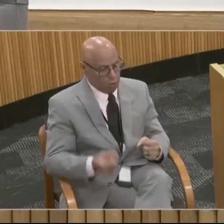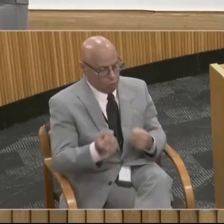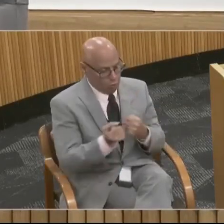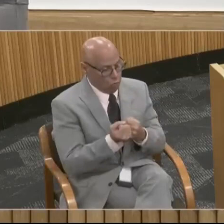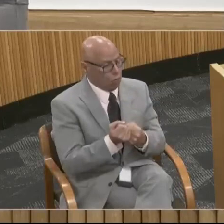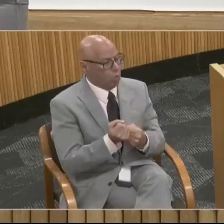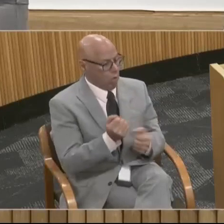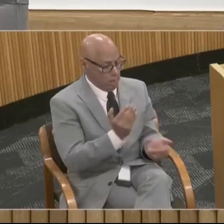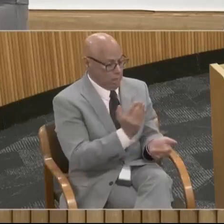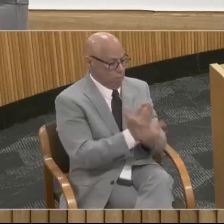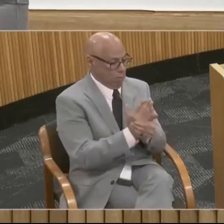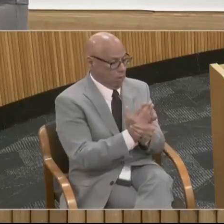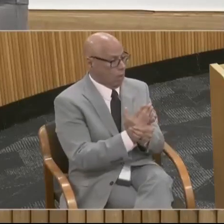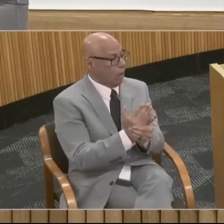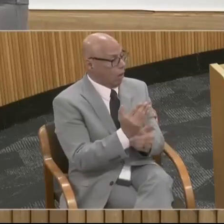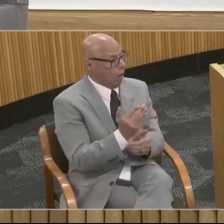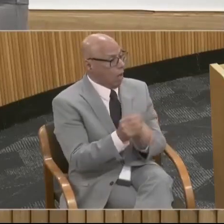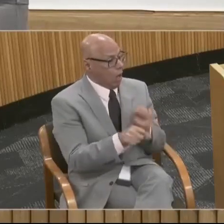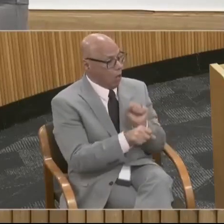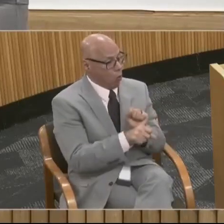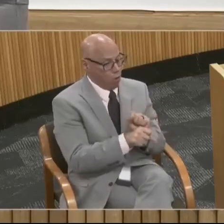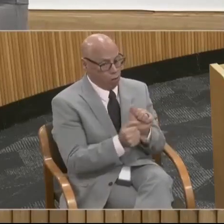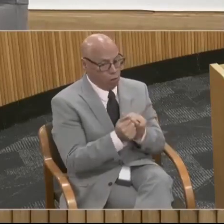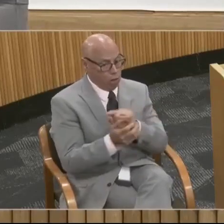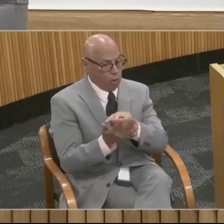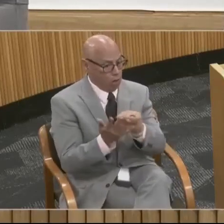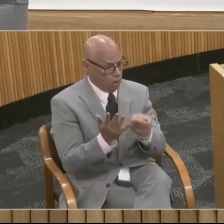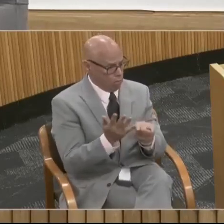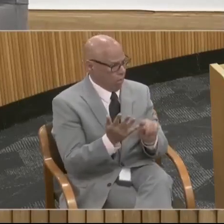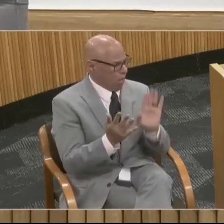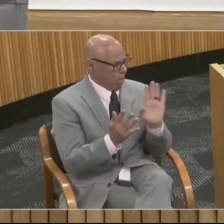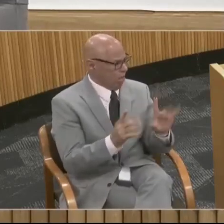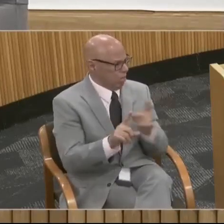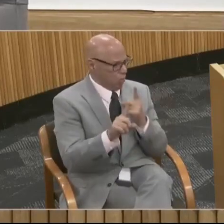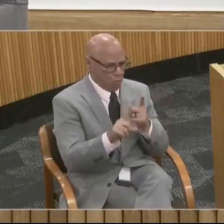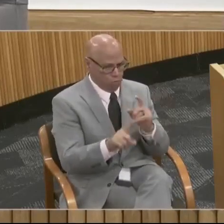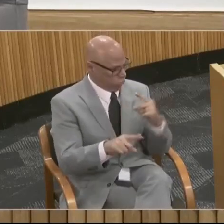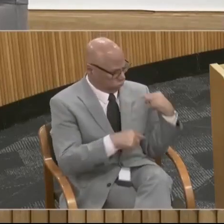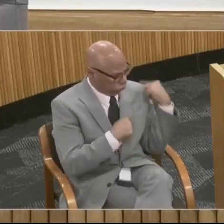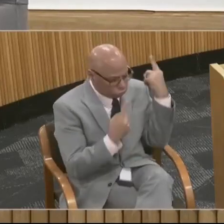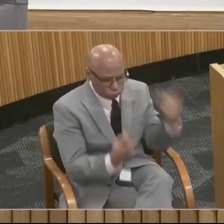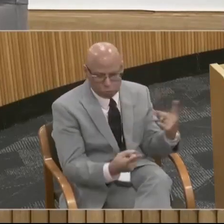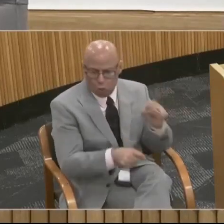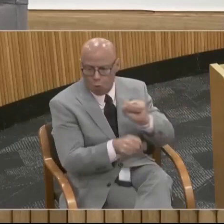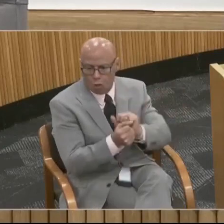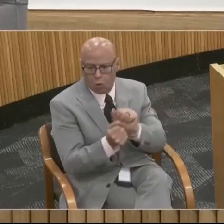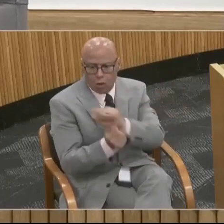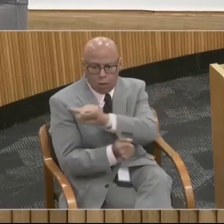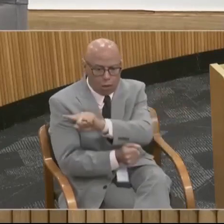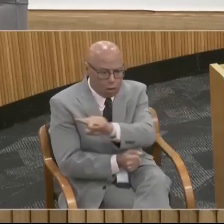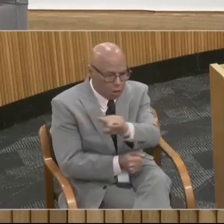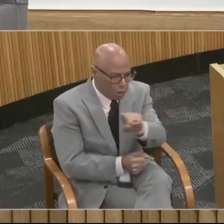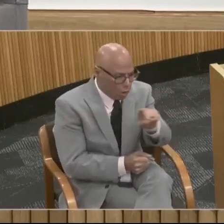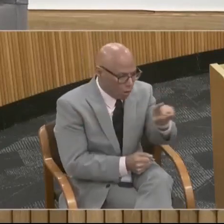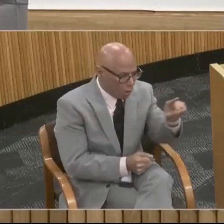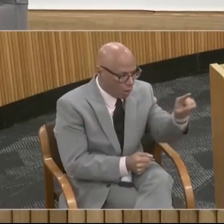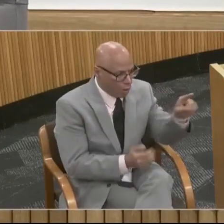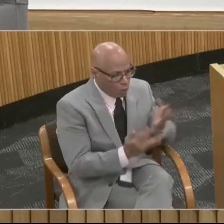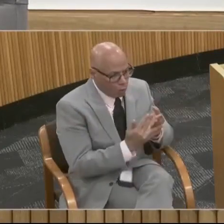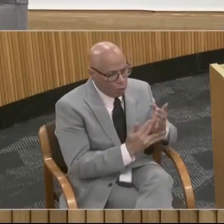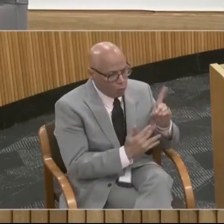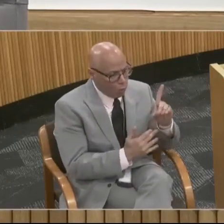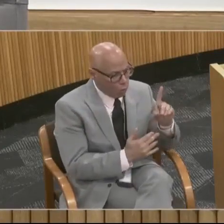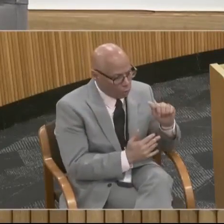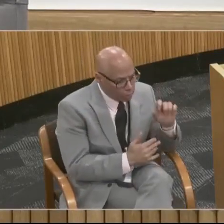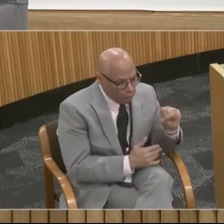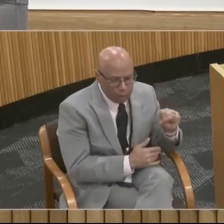to the bill and then to work with our colleagues. And I think it was his intention all along to work with our colleagues through DAS and through